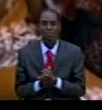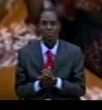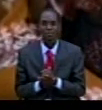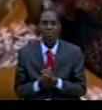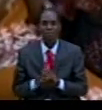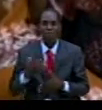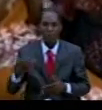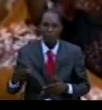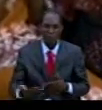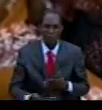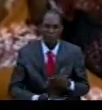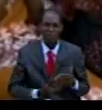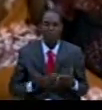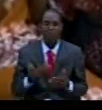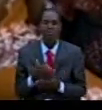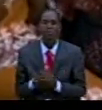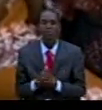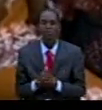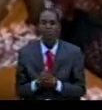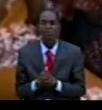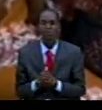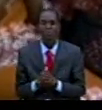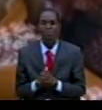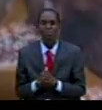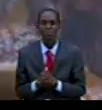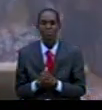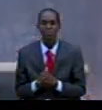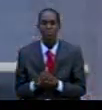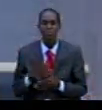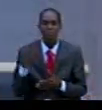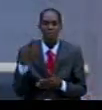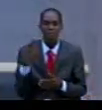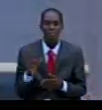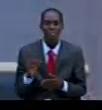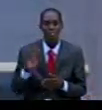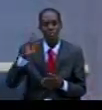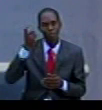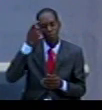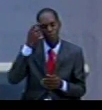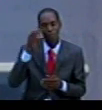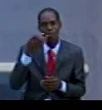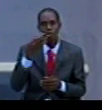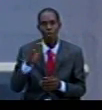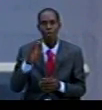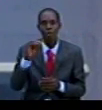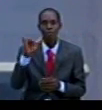Welcome to the podium, the executive governor for your state,